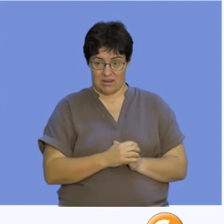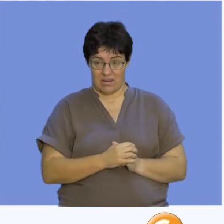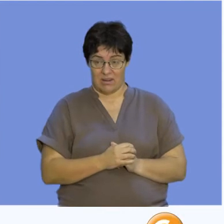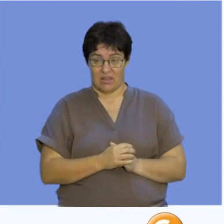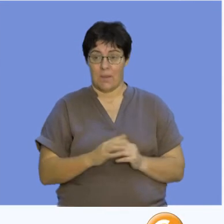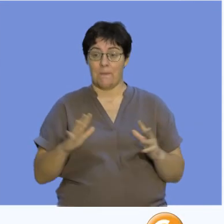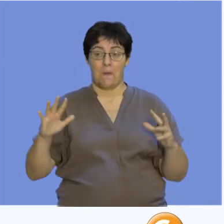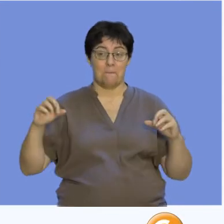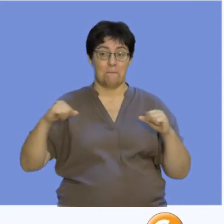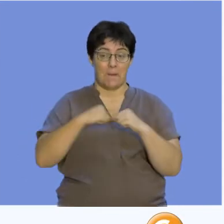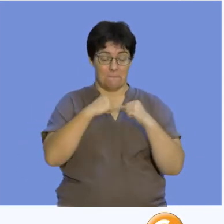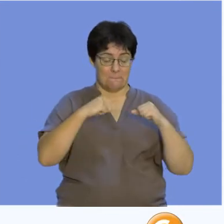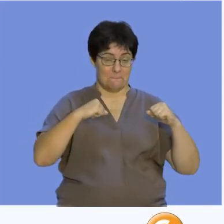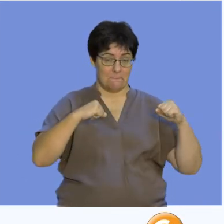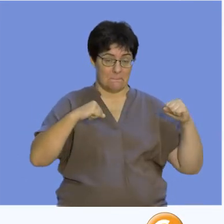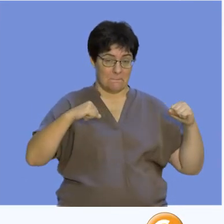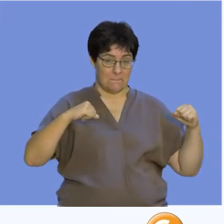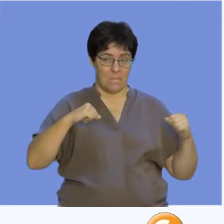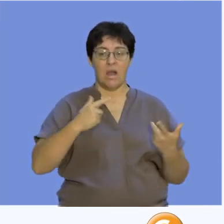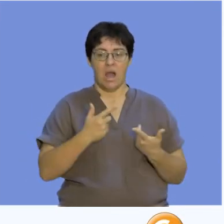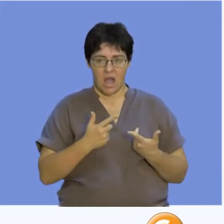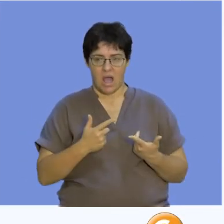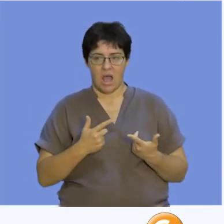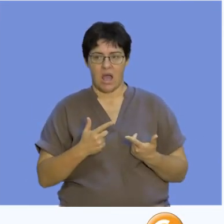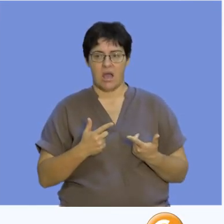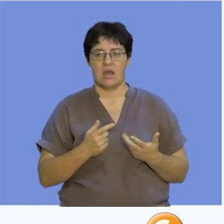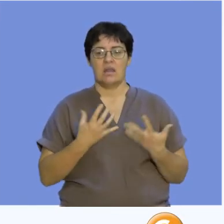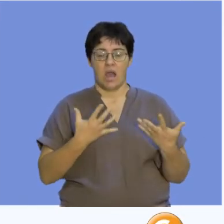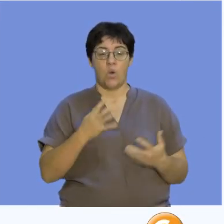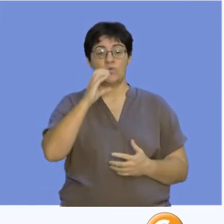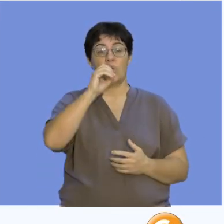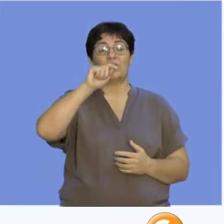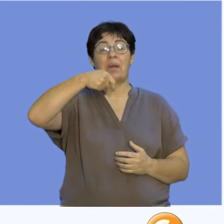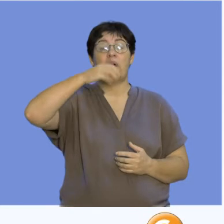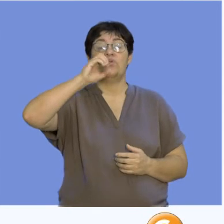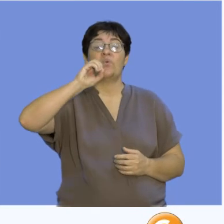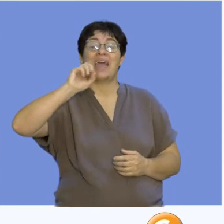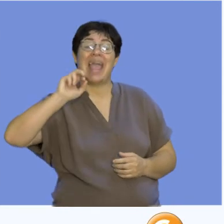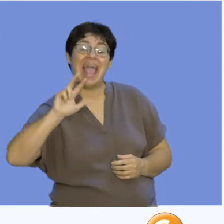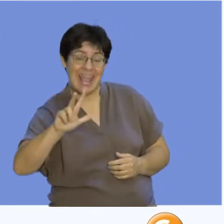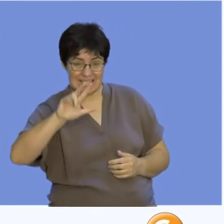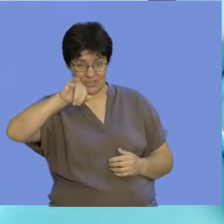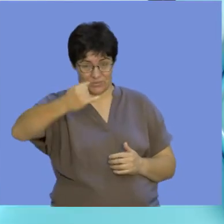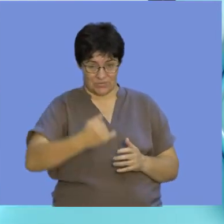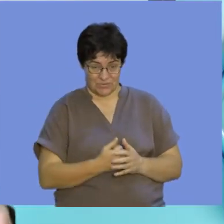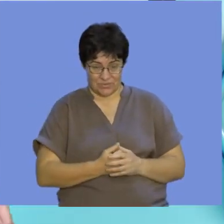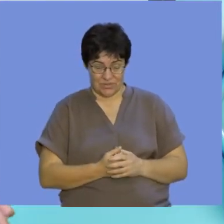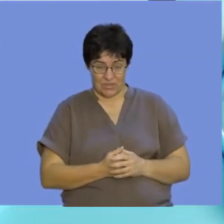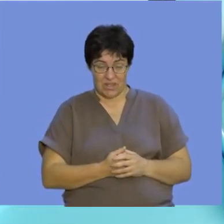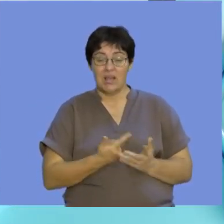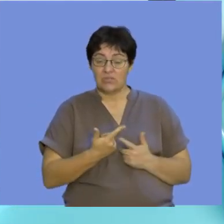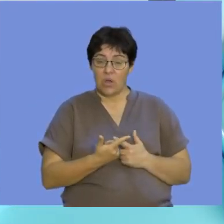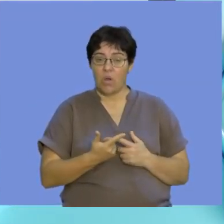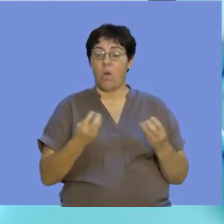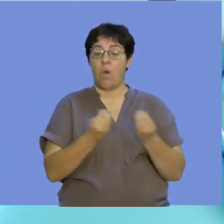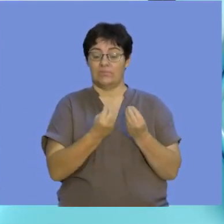they collide, they have a much bigger, now becomes 0.08. So in other words, when two